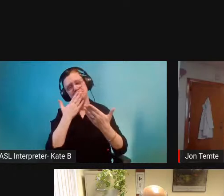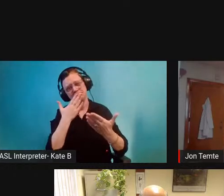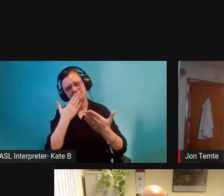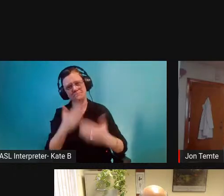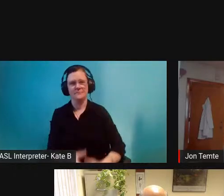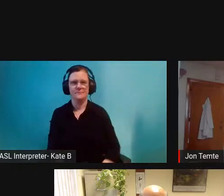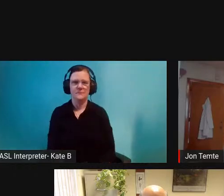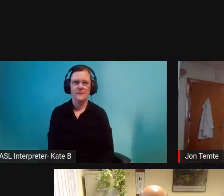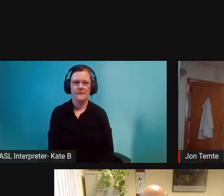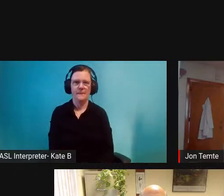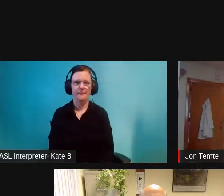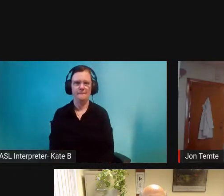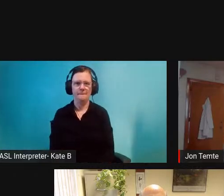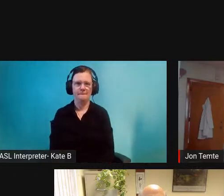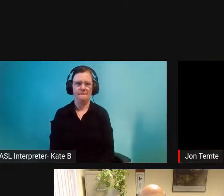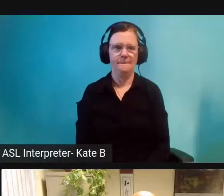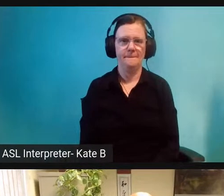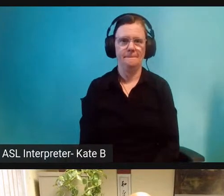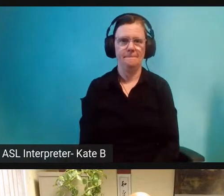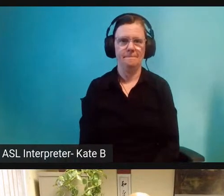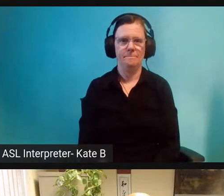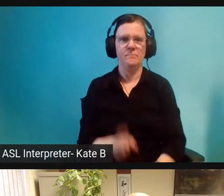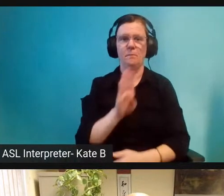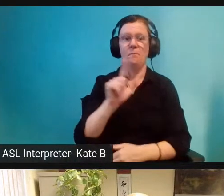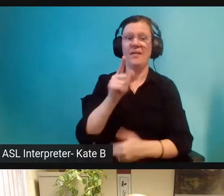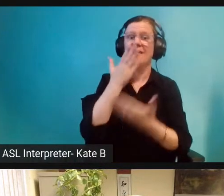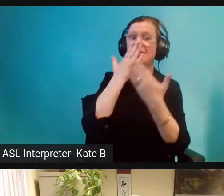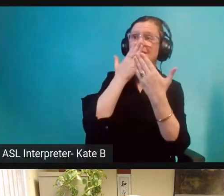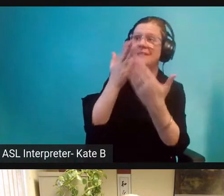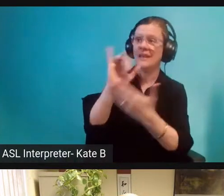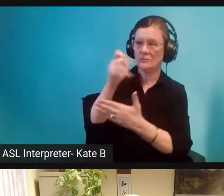Thank you so much. Well, thank you, John.